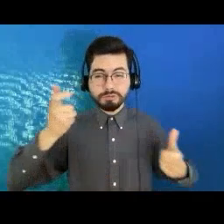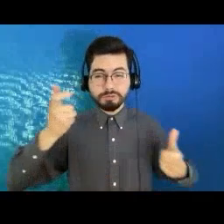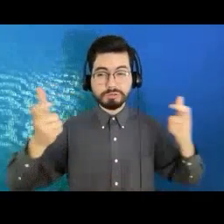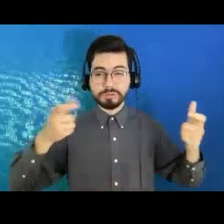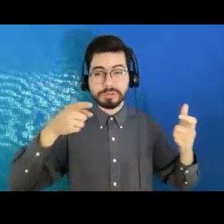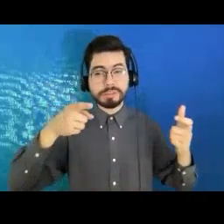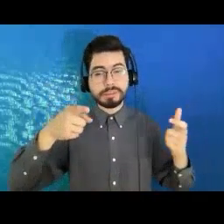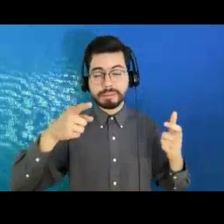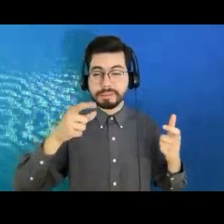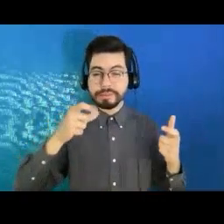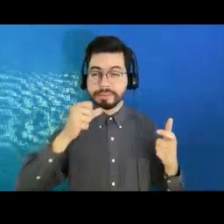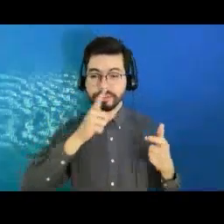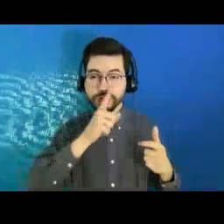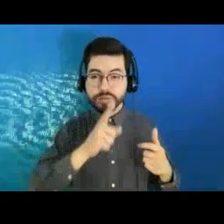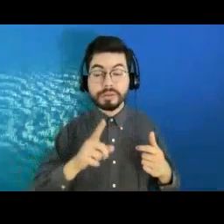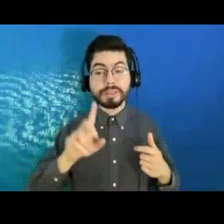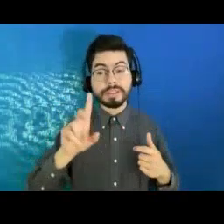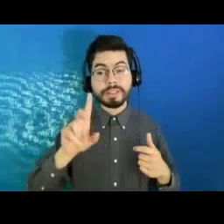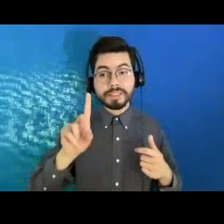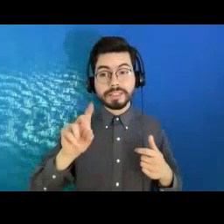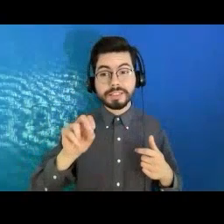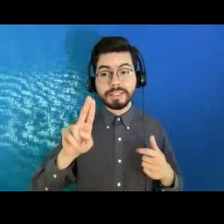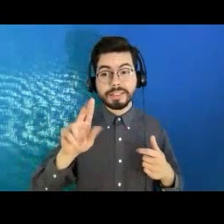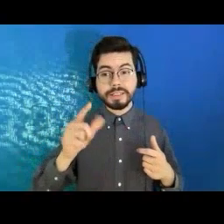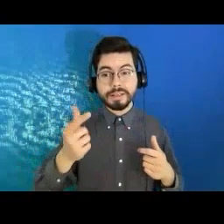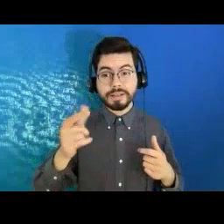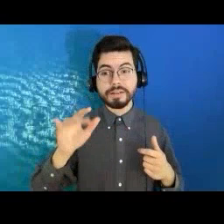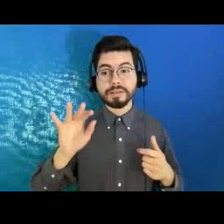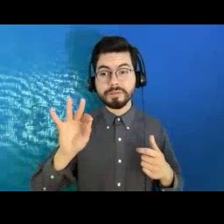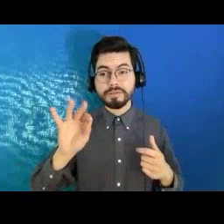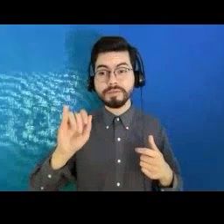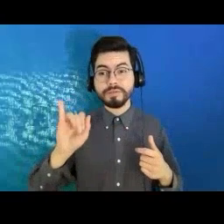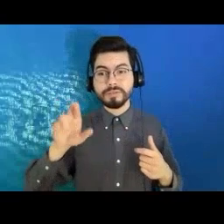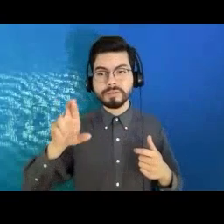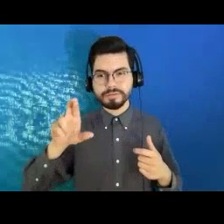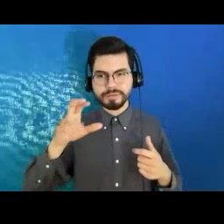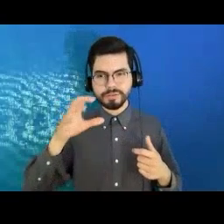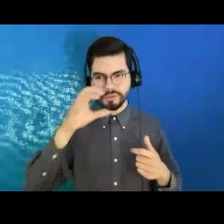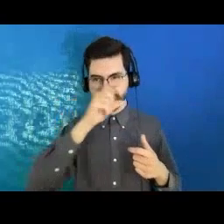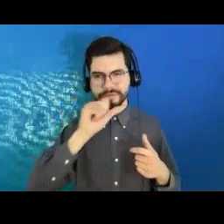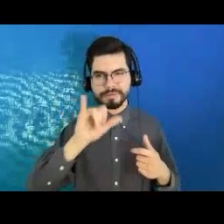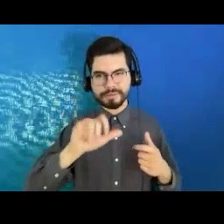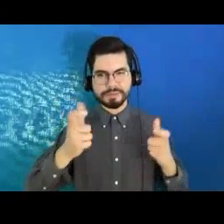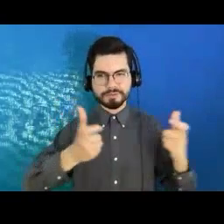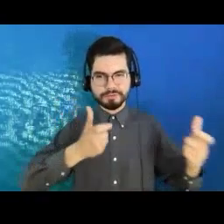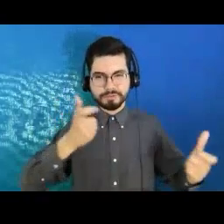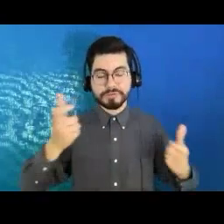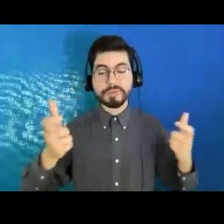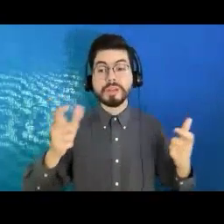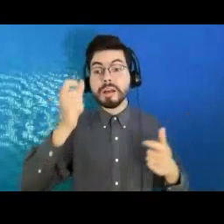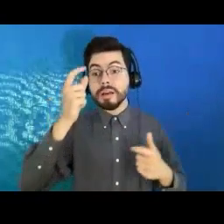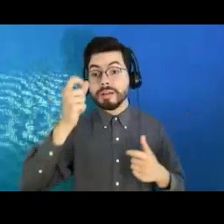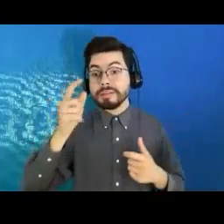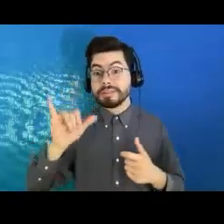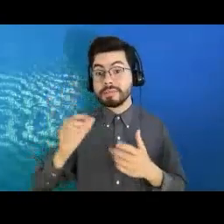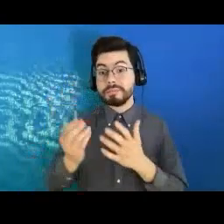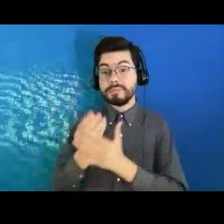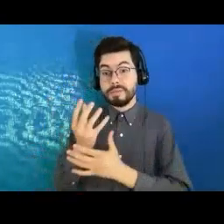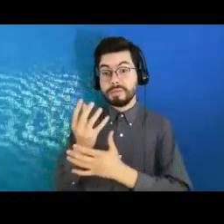Doug Fir that is the tallest and biggest. And back to the herbarium though, one more quick thing. So we have the